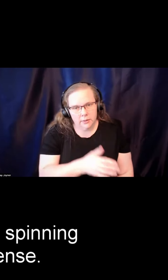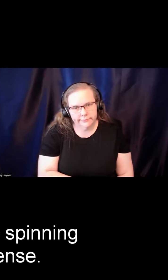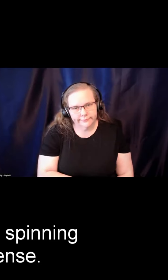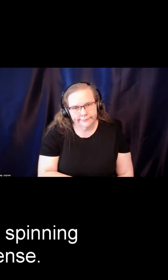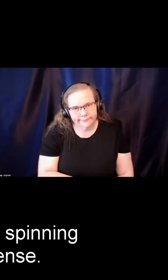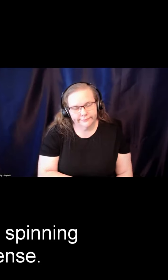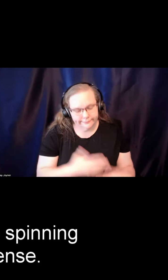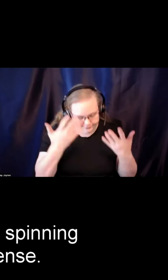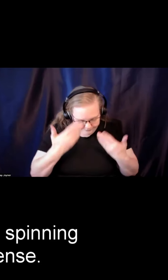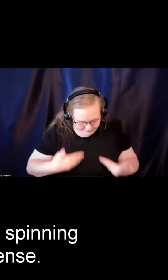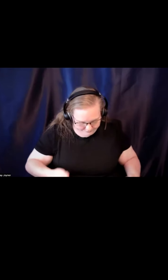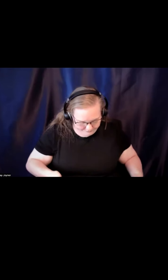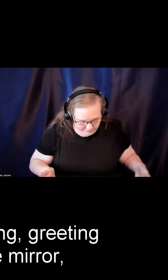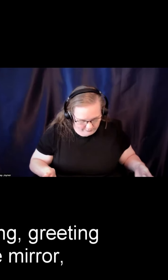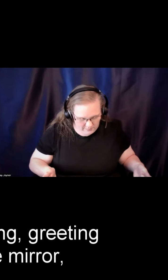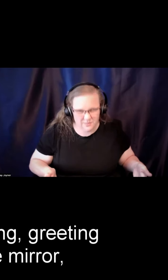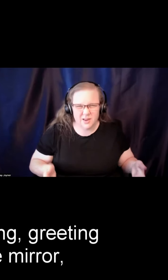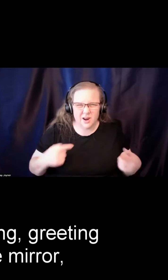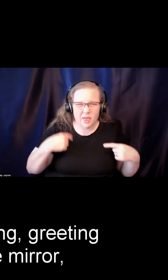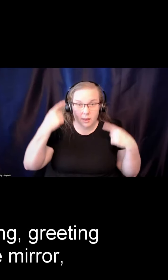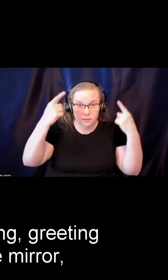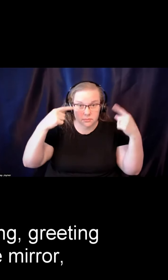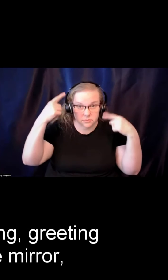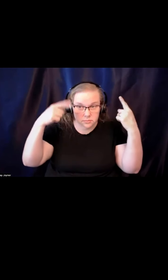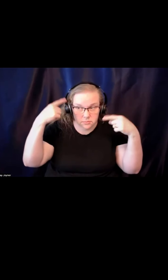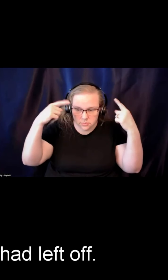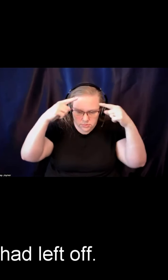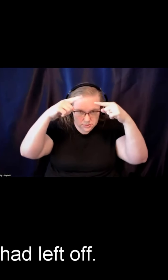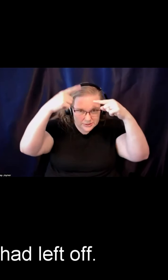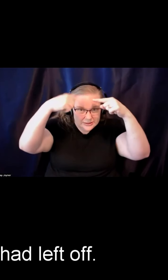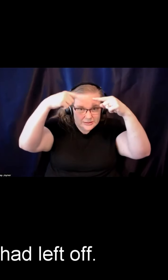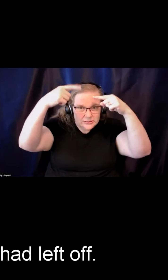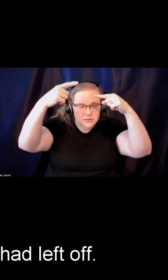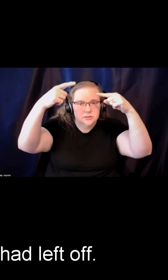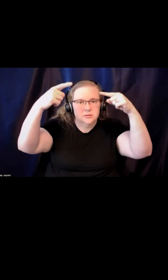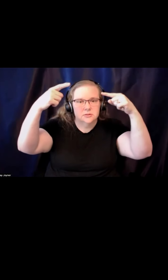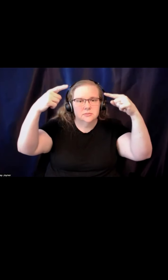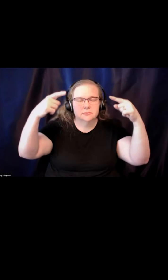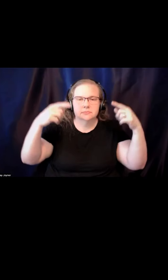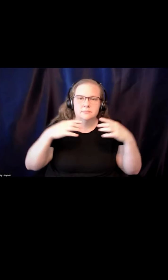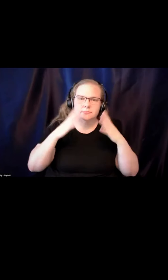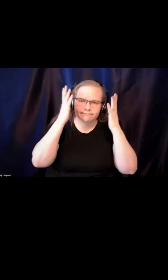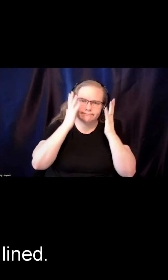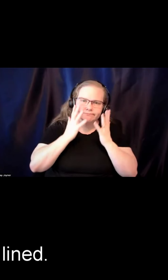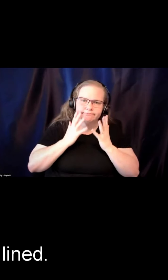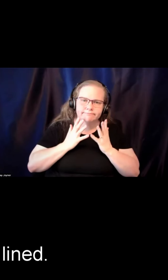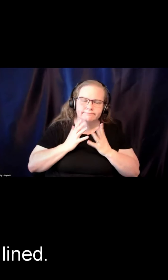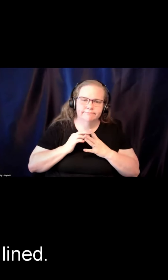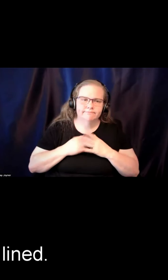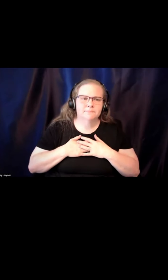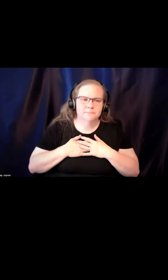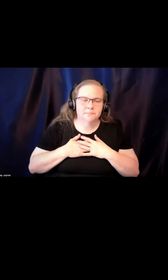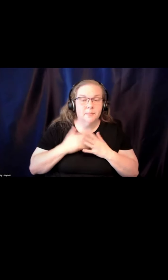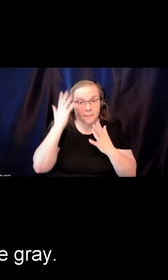I went to sleep spinning this nonsense, and in the morning, greeting myself in the mirror, took up where I had left off. My face